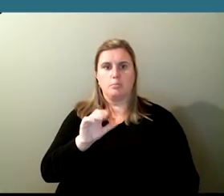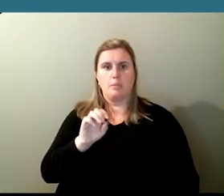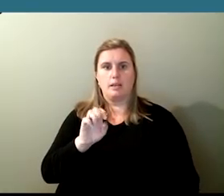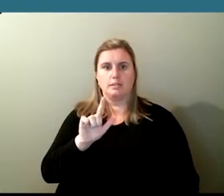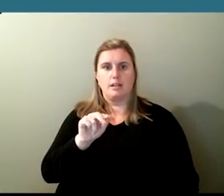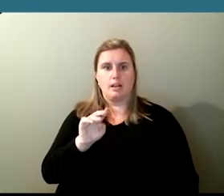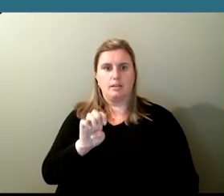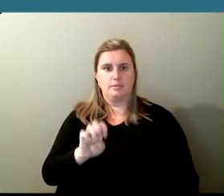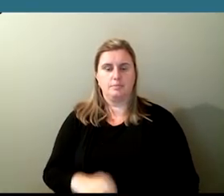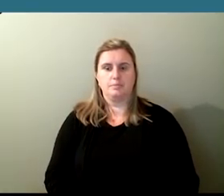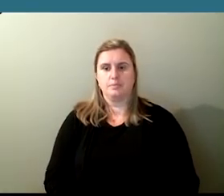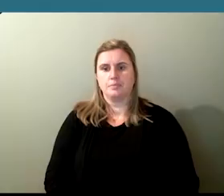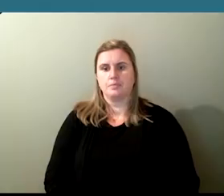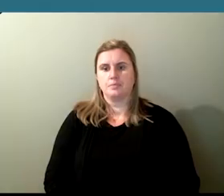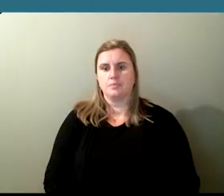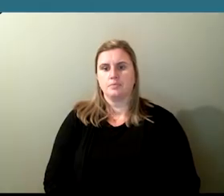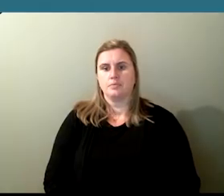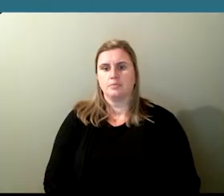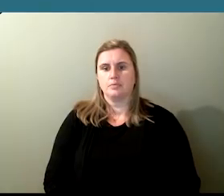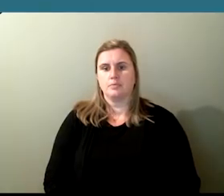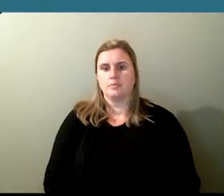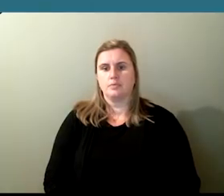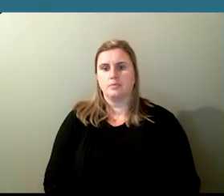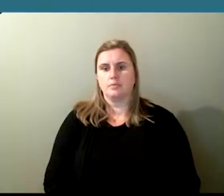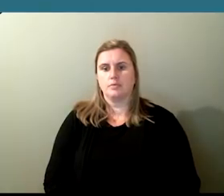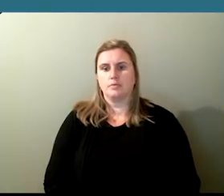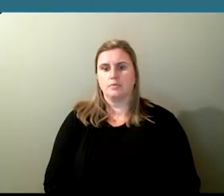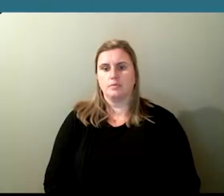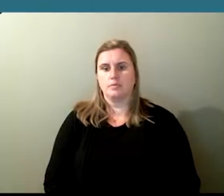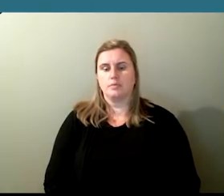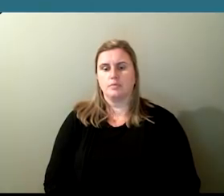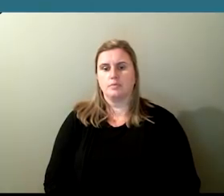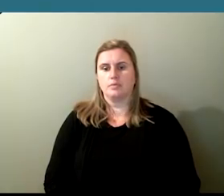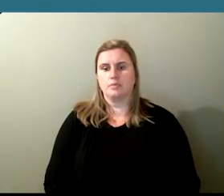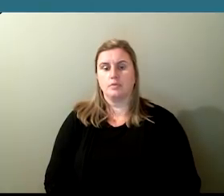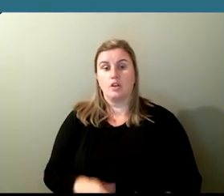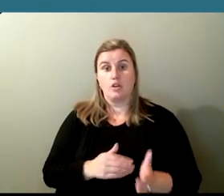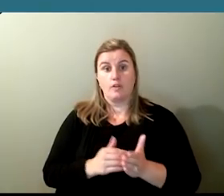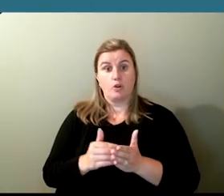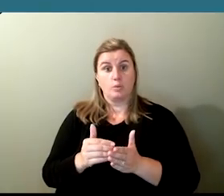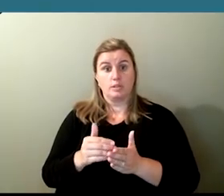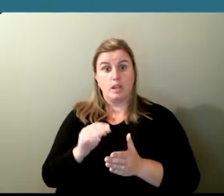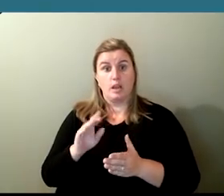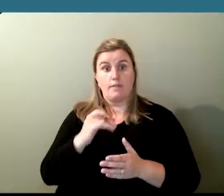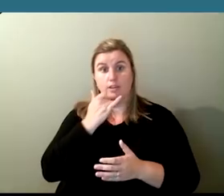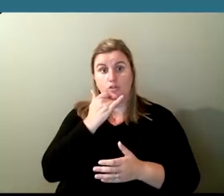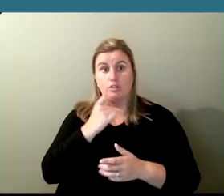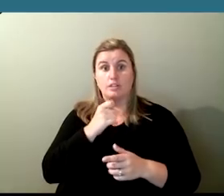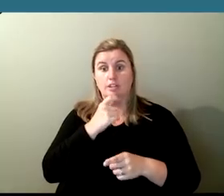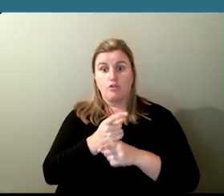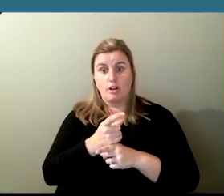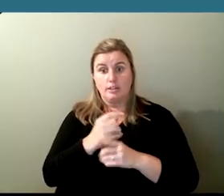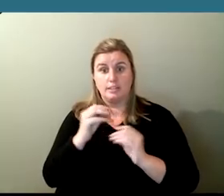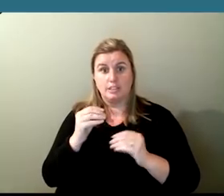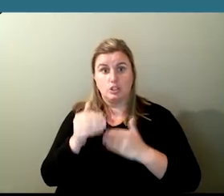Now, of course, following consistent baseline on the frequency of correct and incorrect errorless teaching